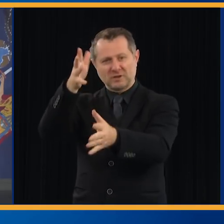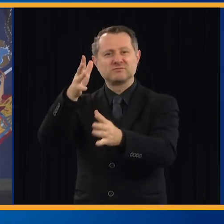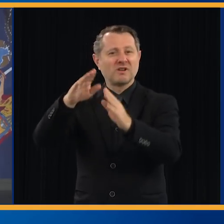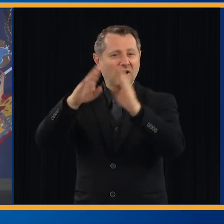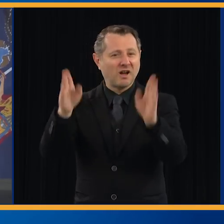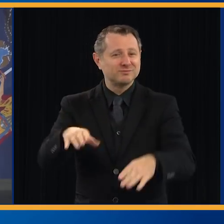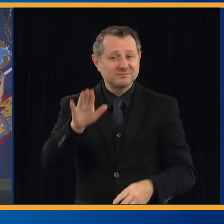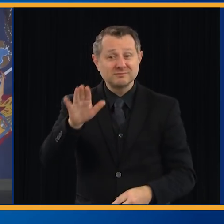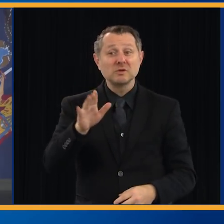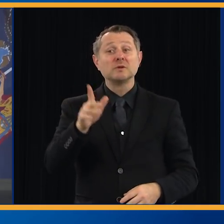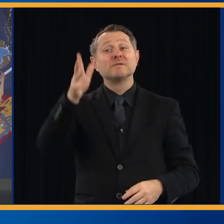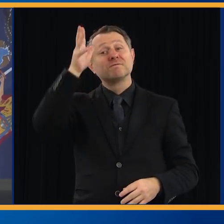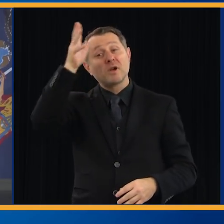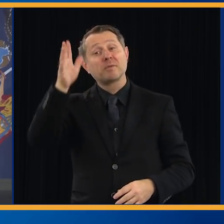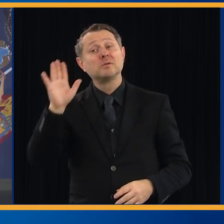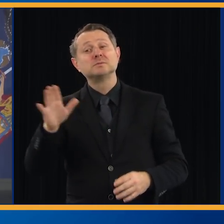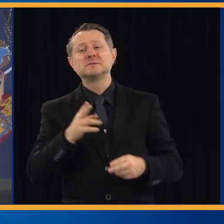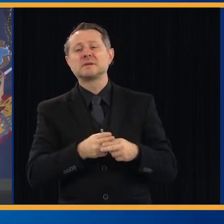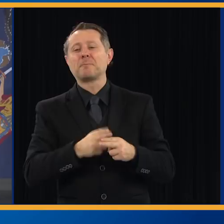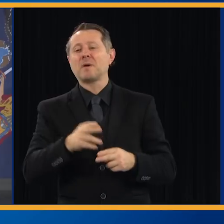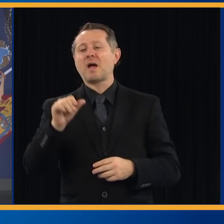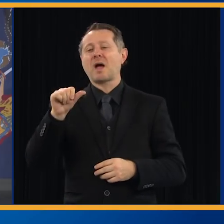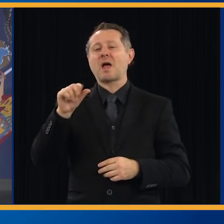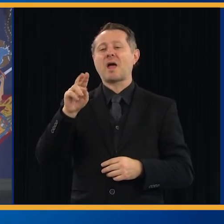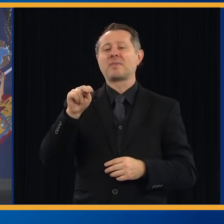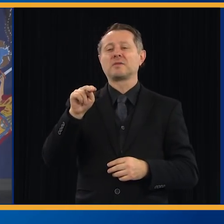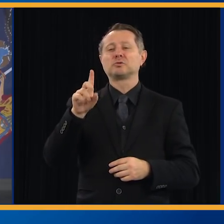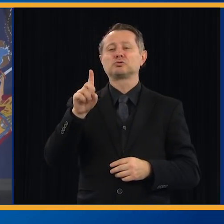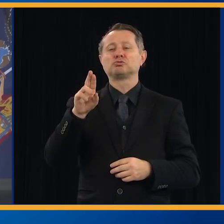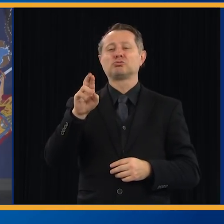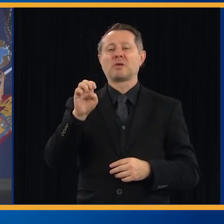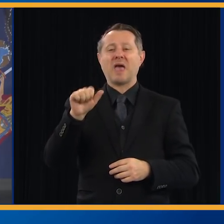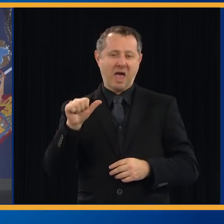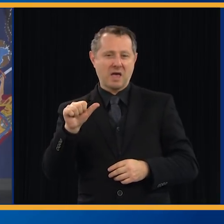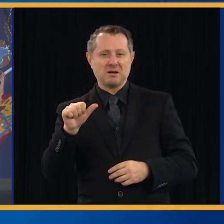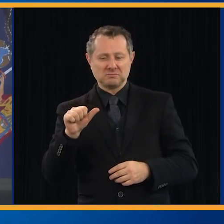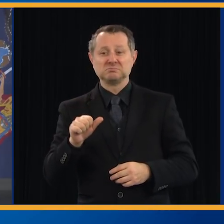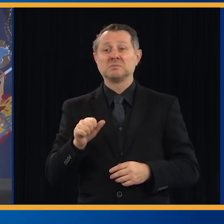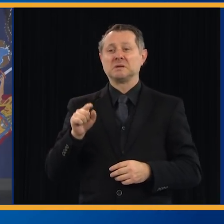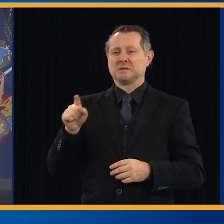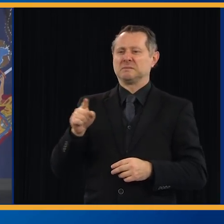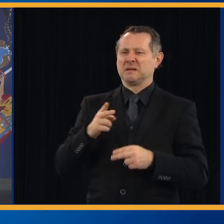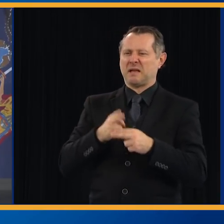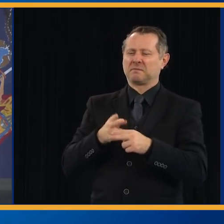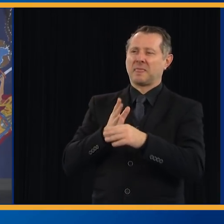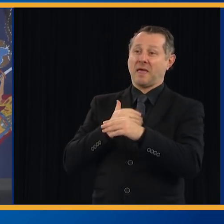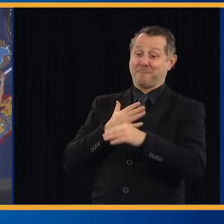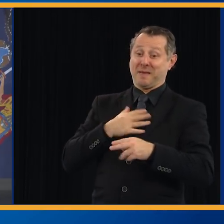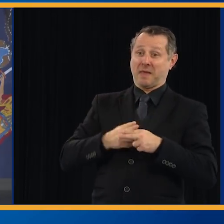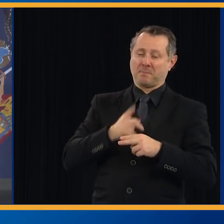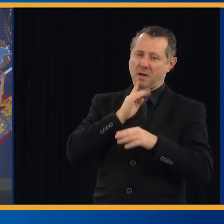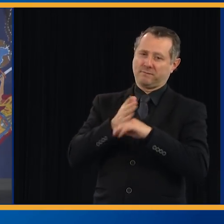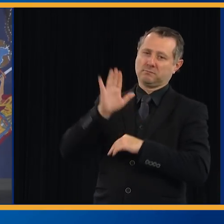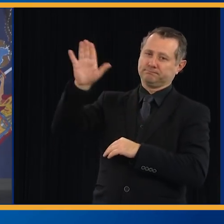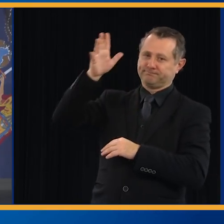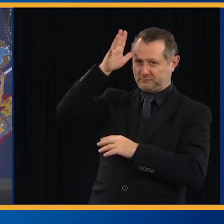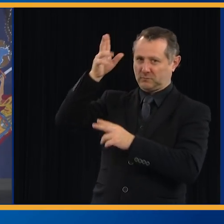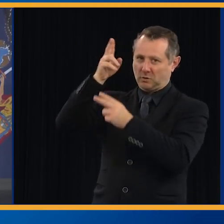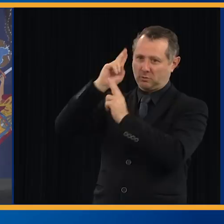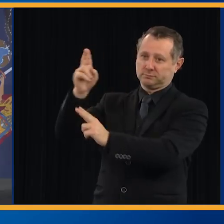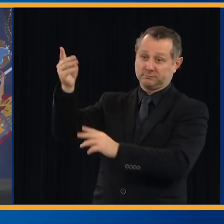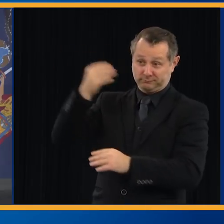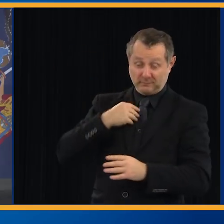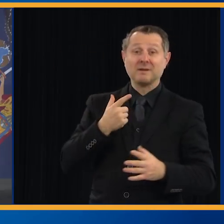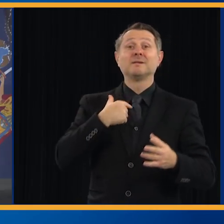My grandfather's name was Andrea. I'm named for him, Andrew. And at the end of the meal, my grandfather